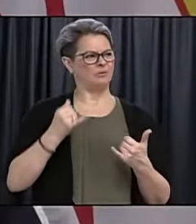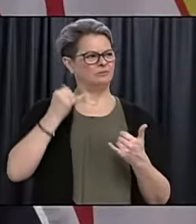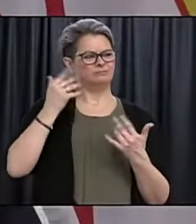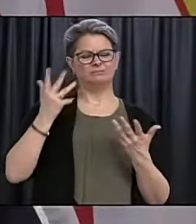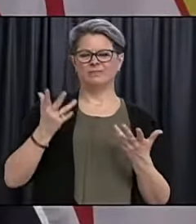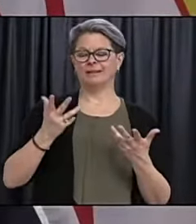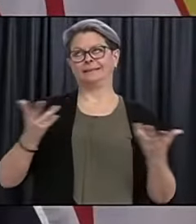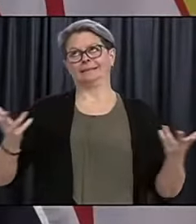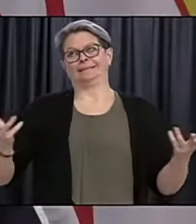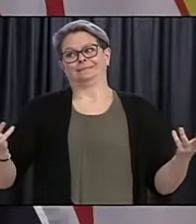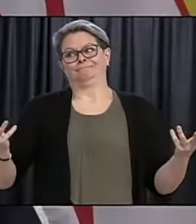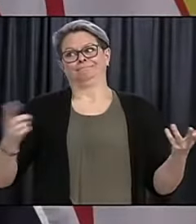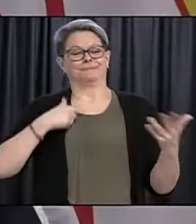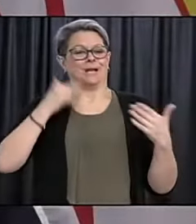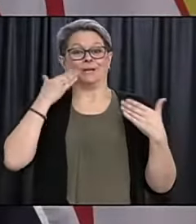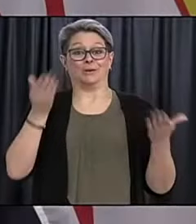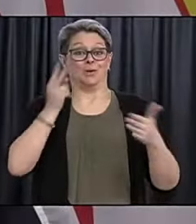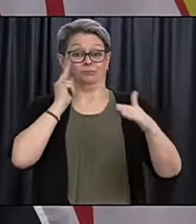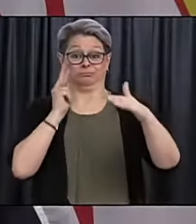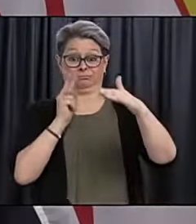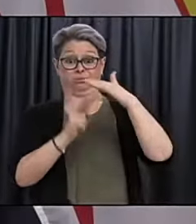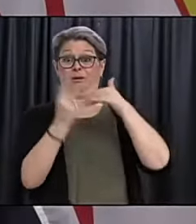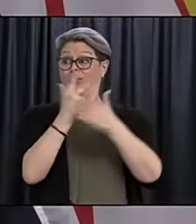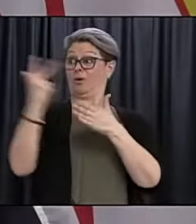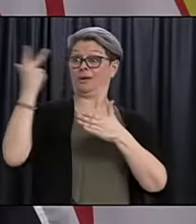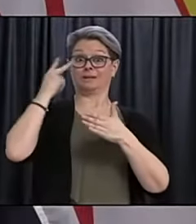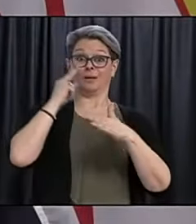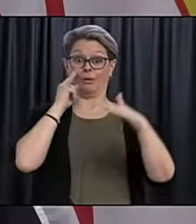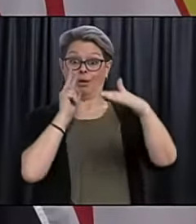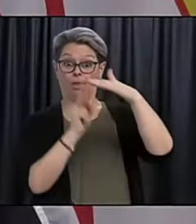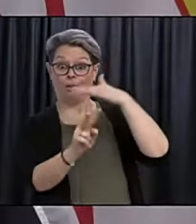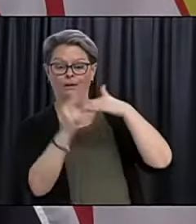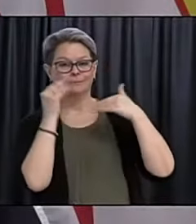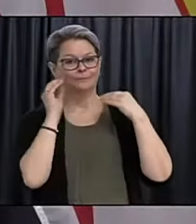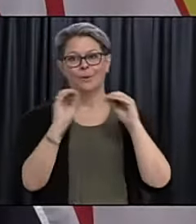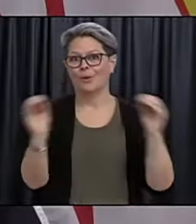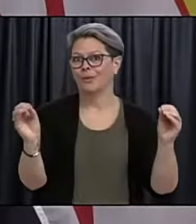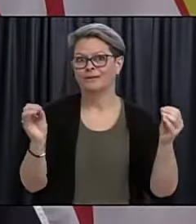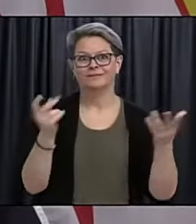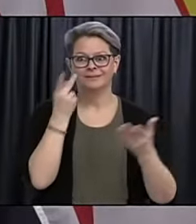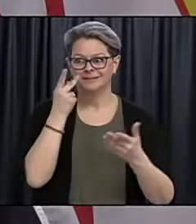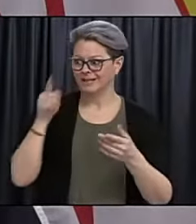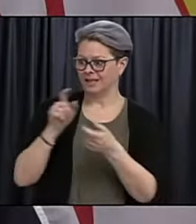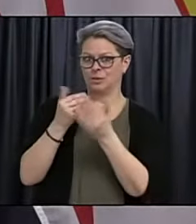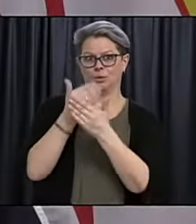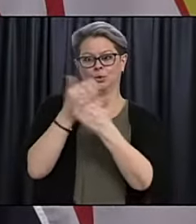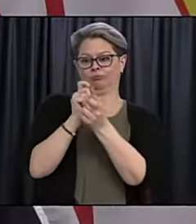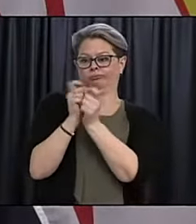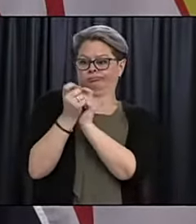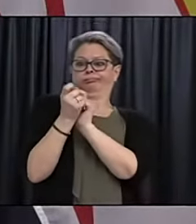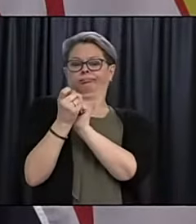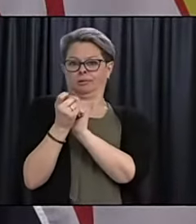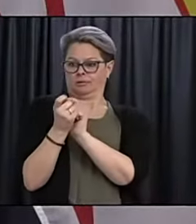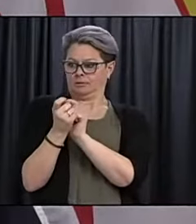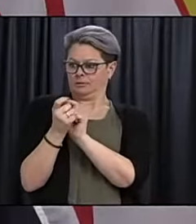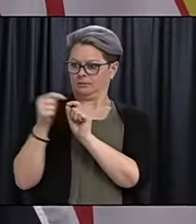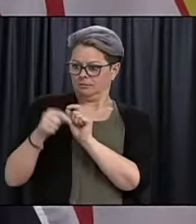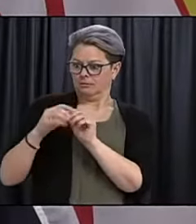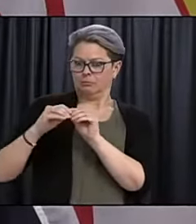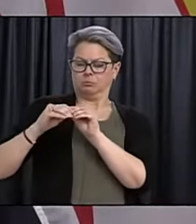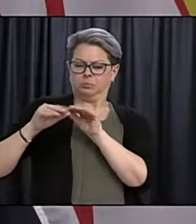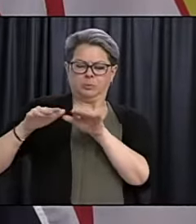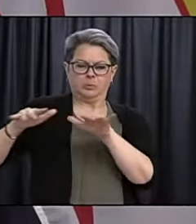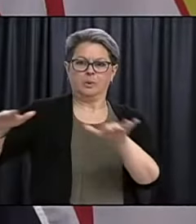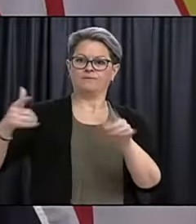Um, I don't know if I knew what to expect at that point, to be honest with you. We were dealing with a variant that we hadn't seen before. We were dealing with spread like we'd never seen before.